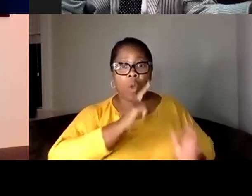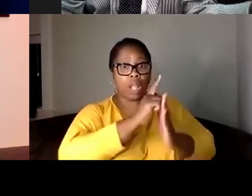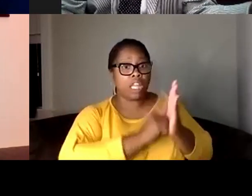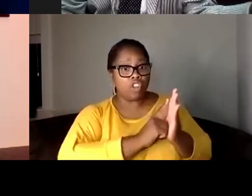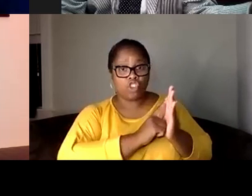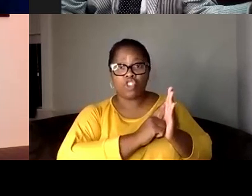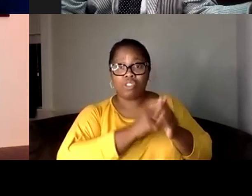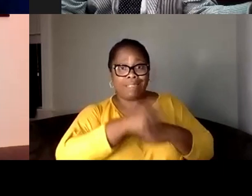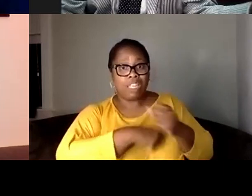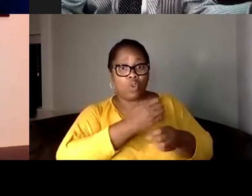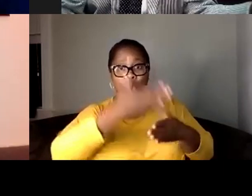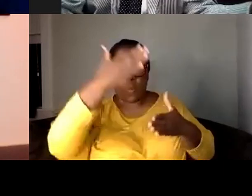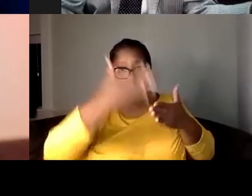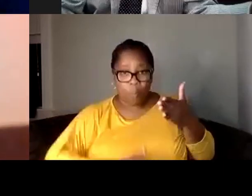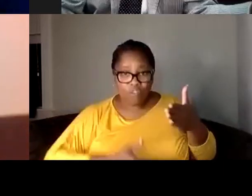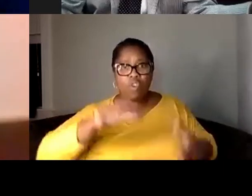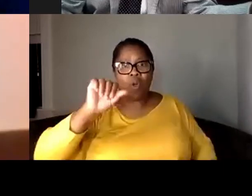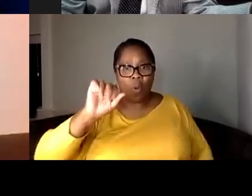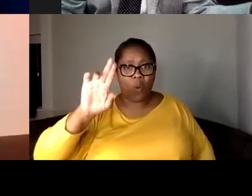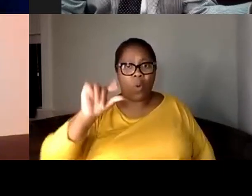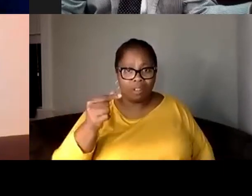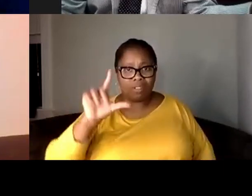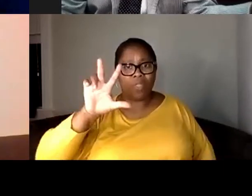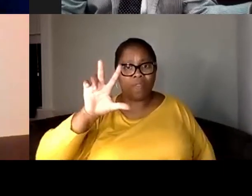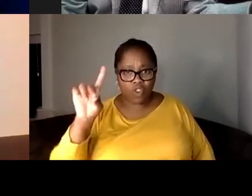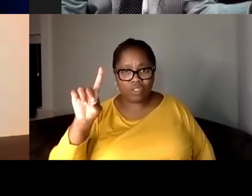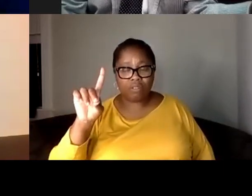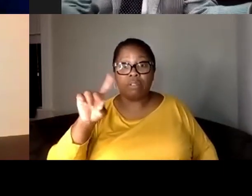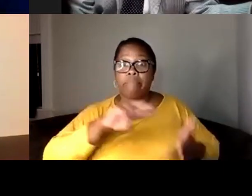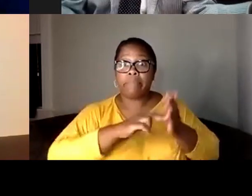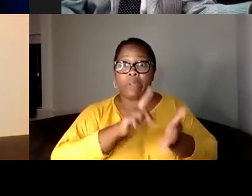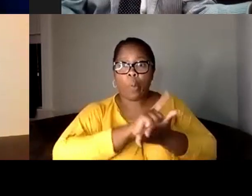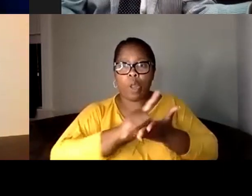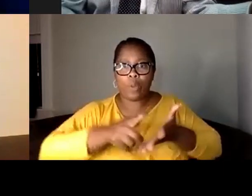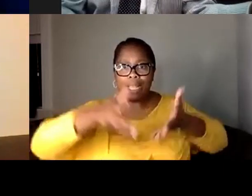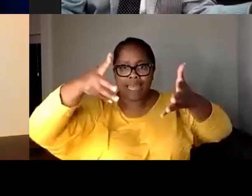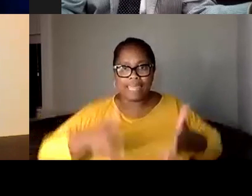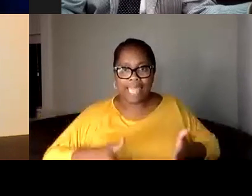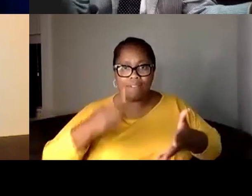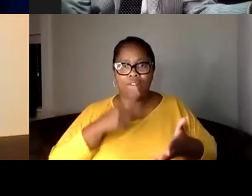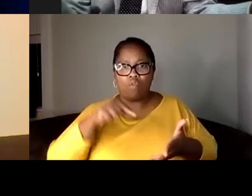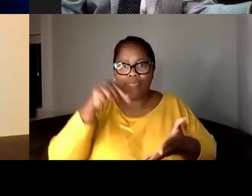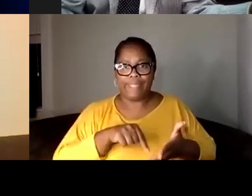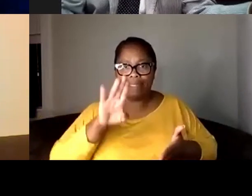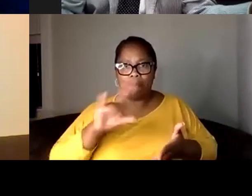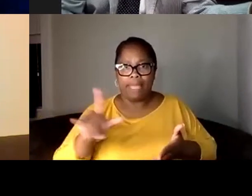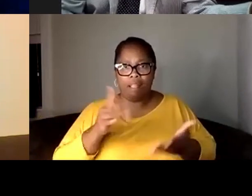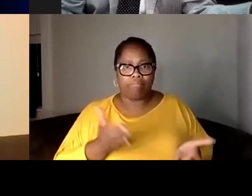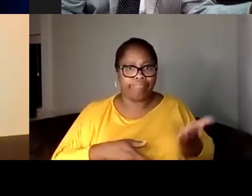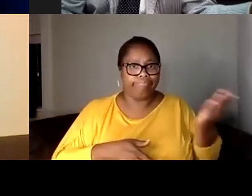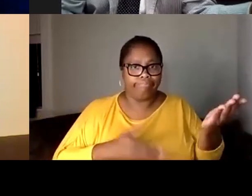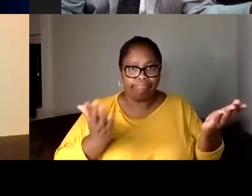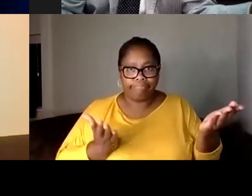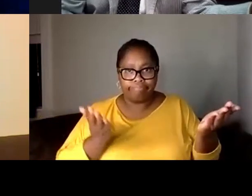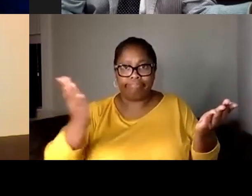August 31st. So we literally have a week left to move this bill through both houses because it has not been heard in